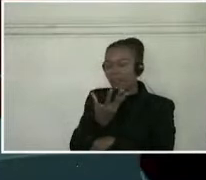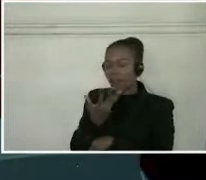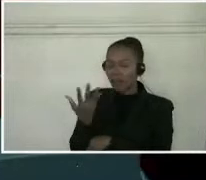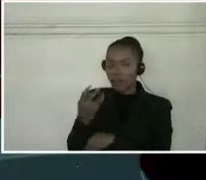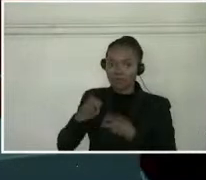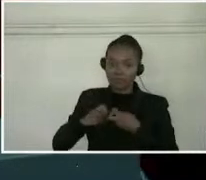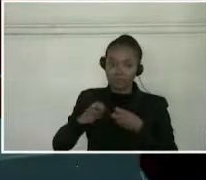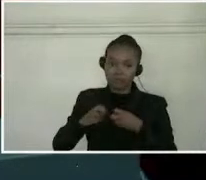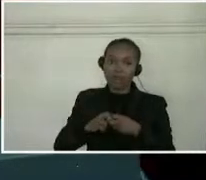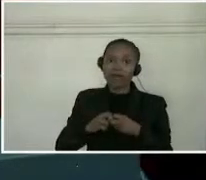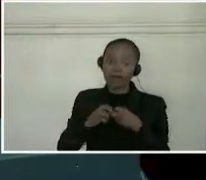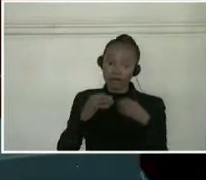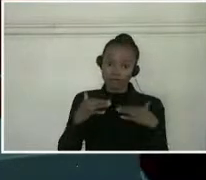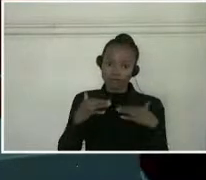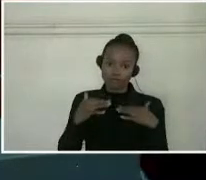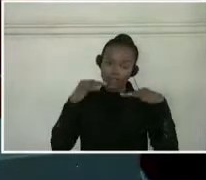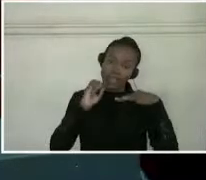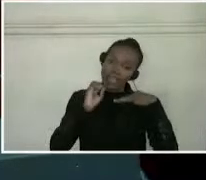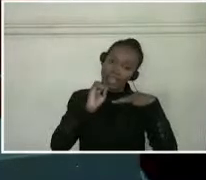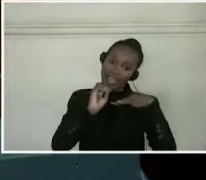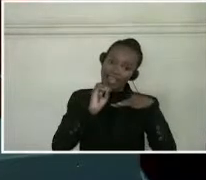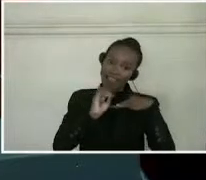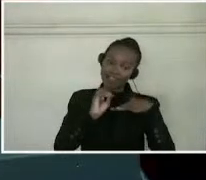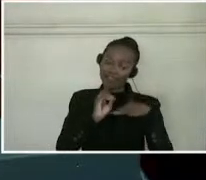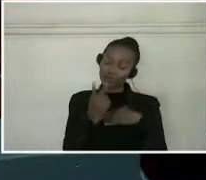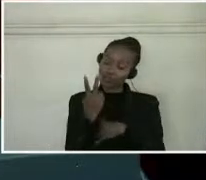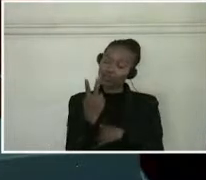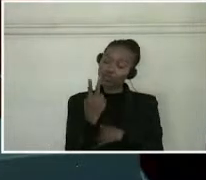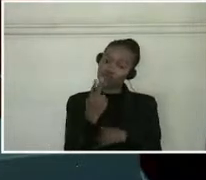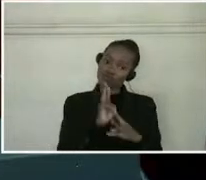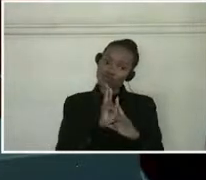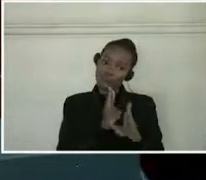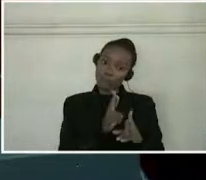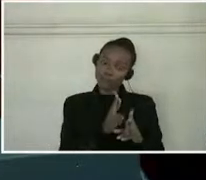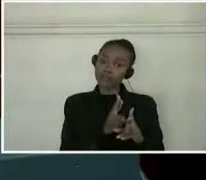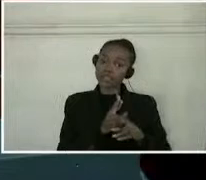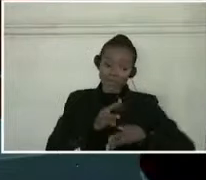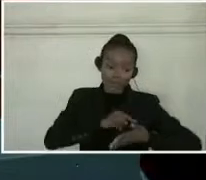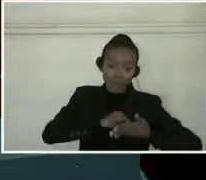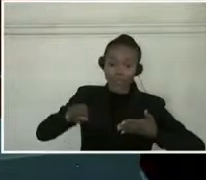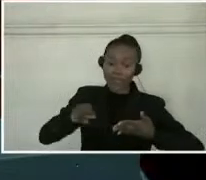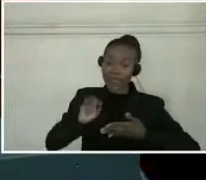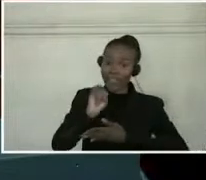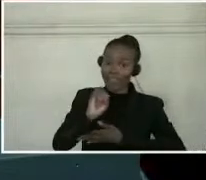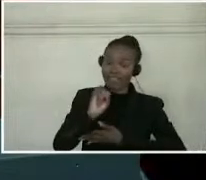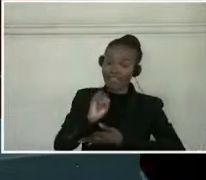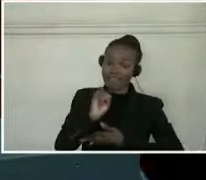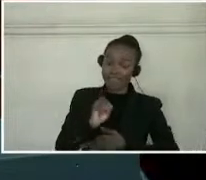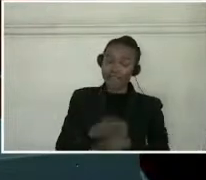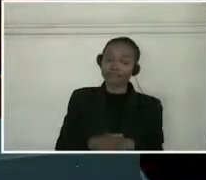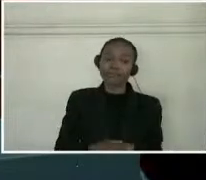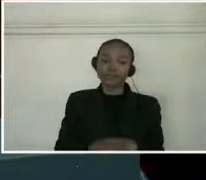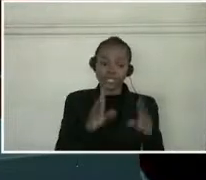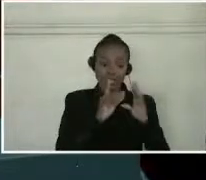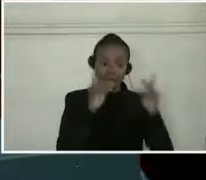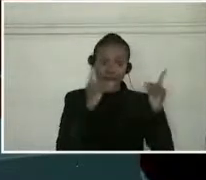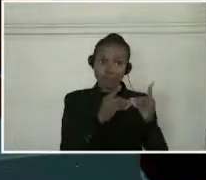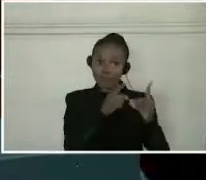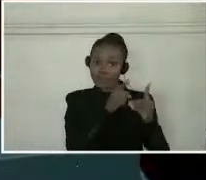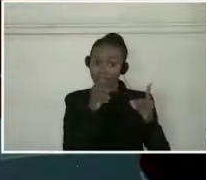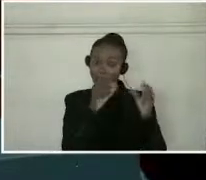our province with an average of two reported drowning per week the department and its partner swaziland natal